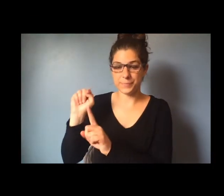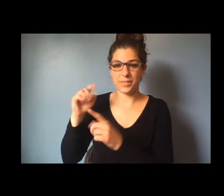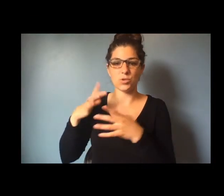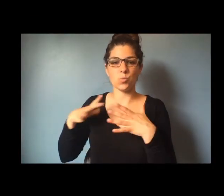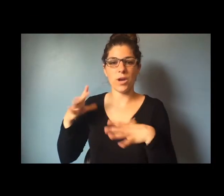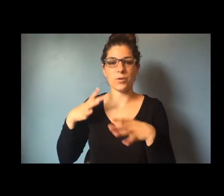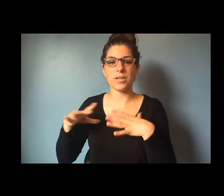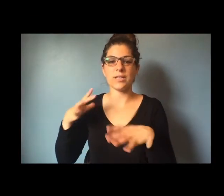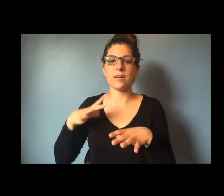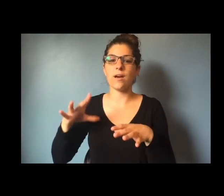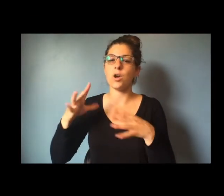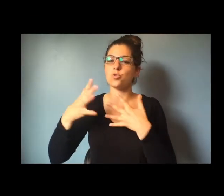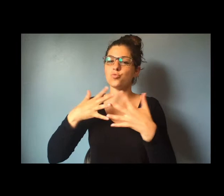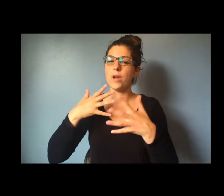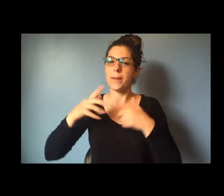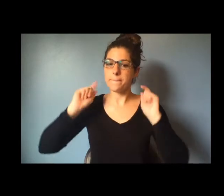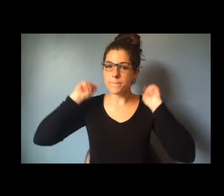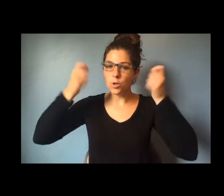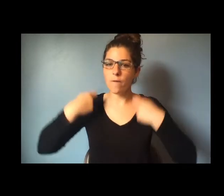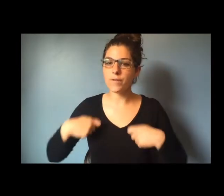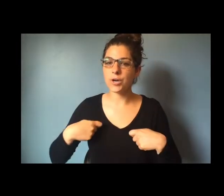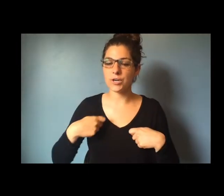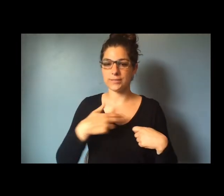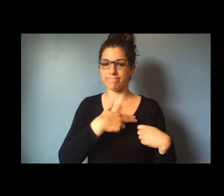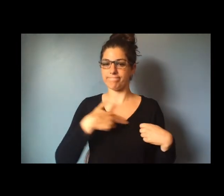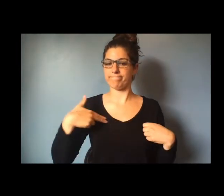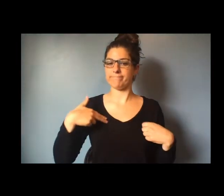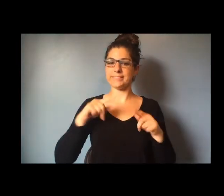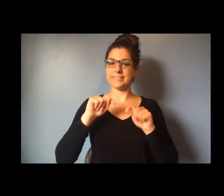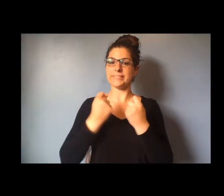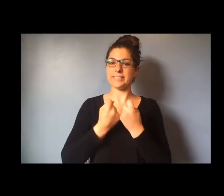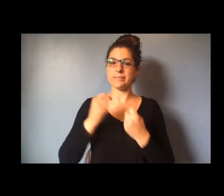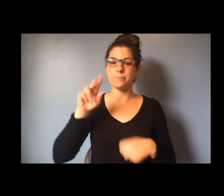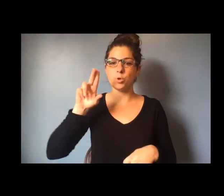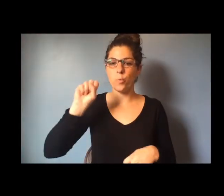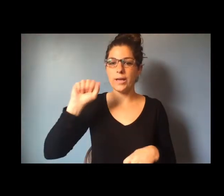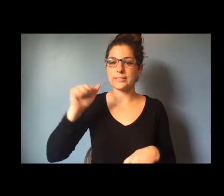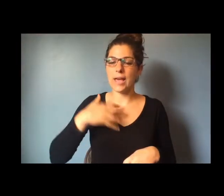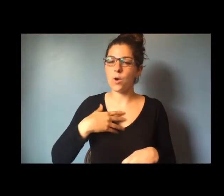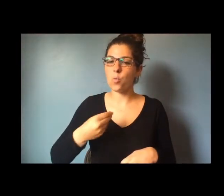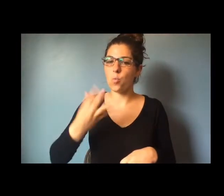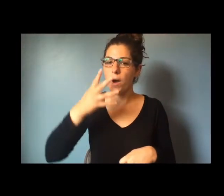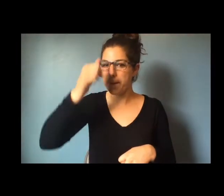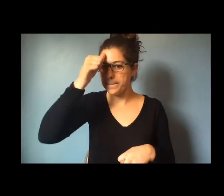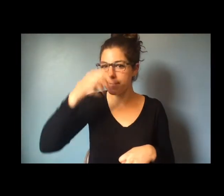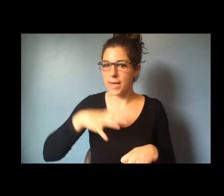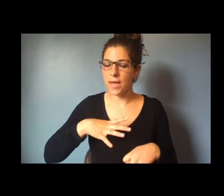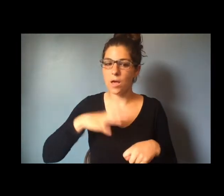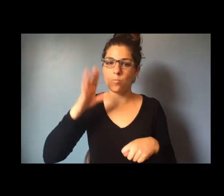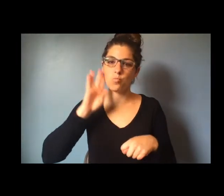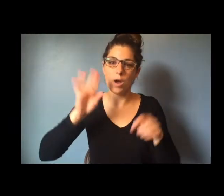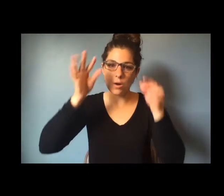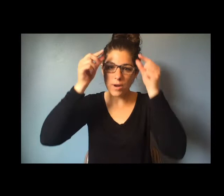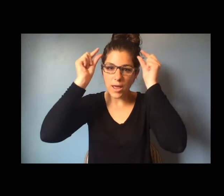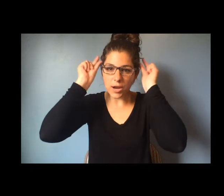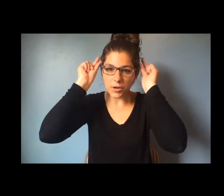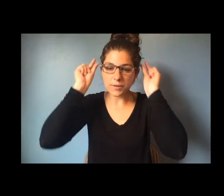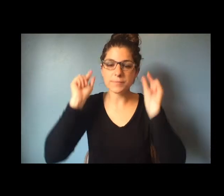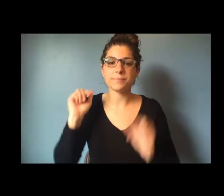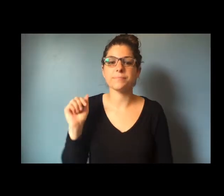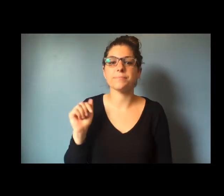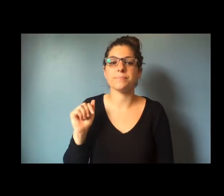gray pullover, Team USA. He's a white male, brown hair, short on the sides, as well